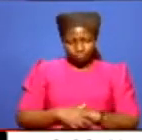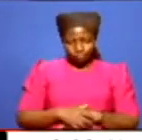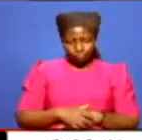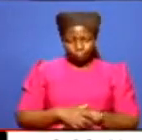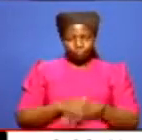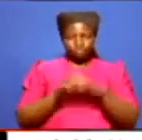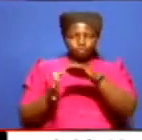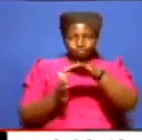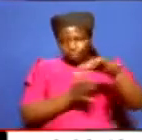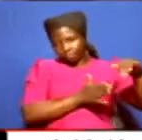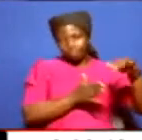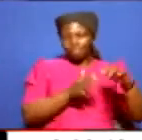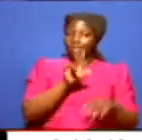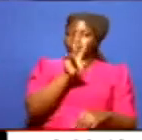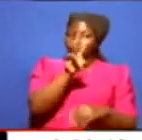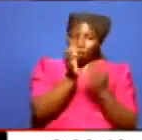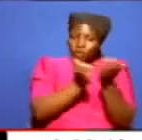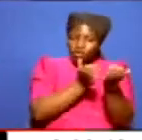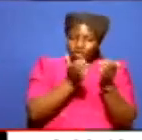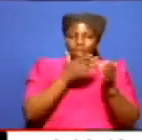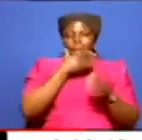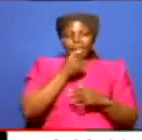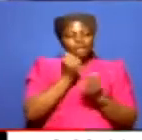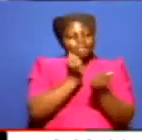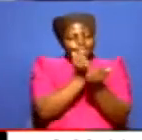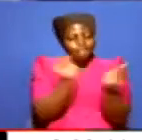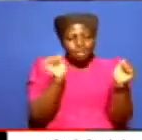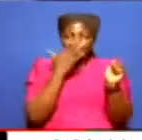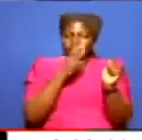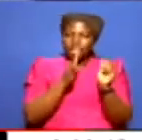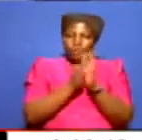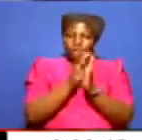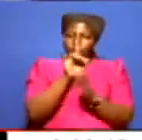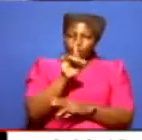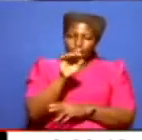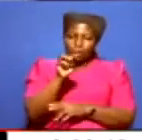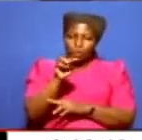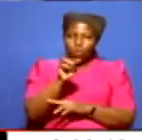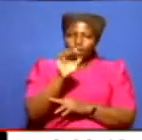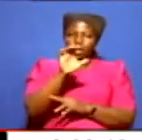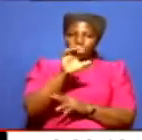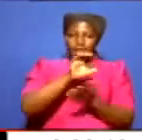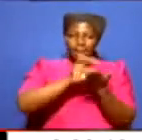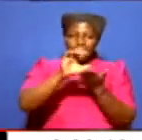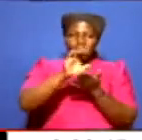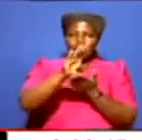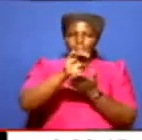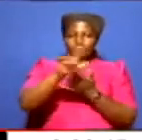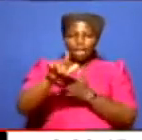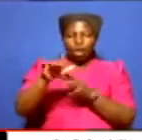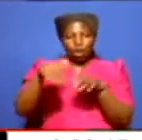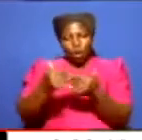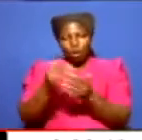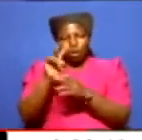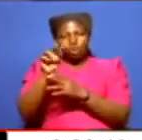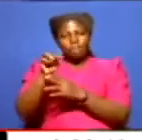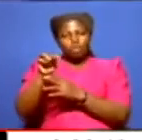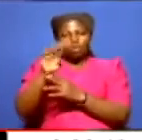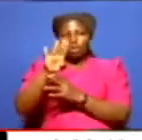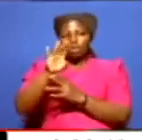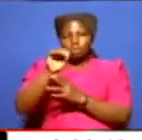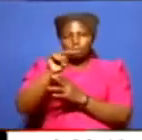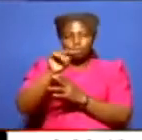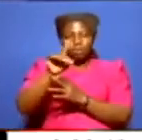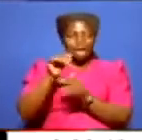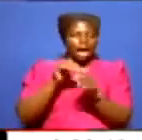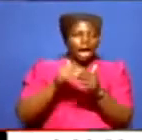Meanwhile, two businessmen have been released on a 1 million shillings cash bill or 2 million shillings bond after denying 11 counts of fraud